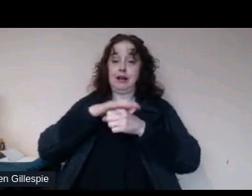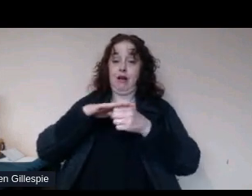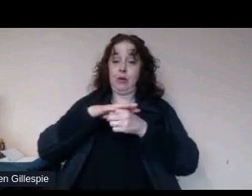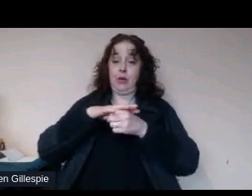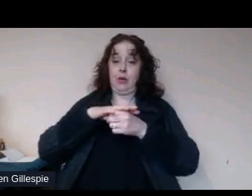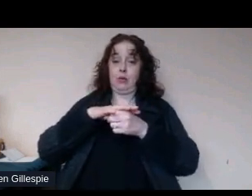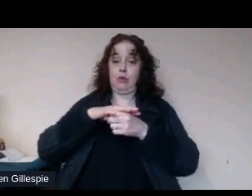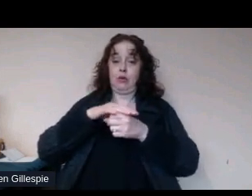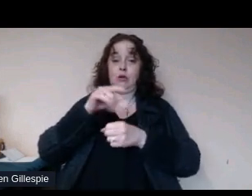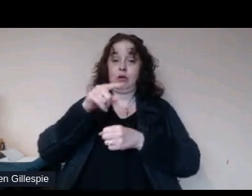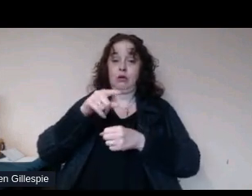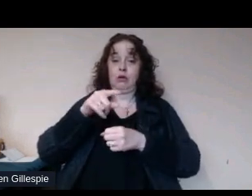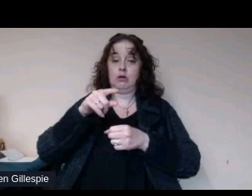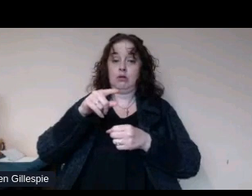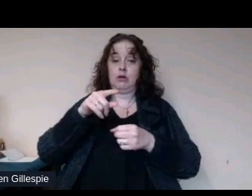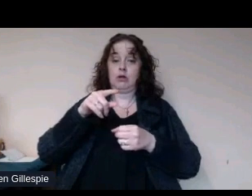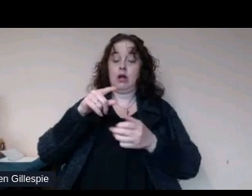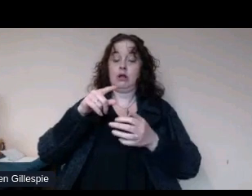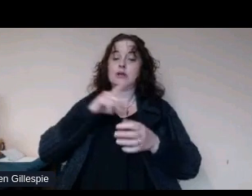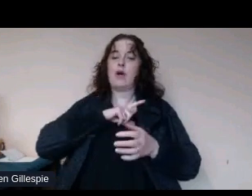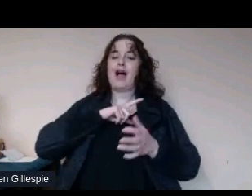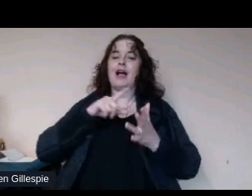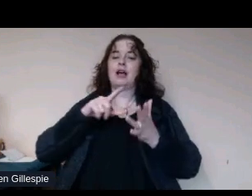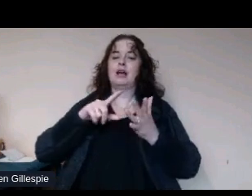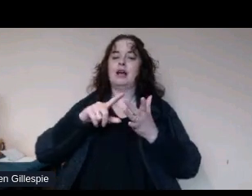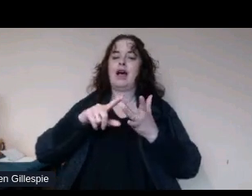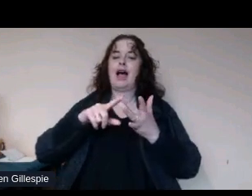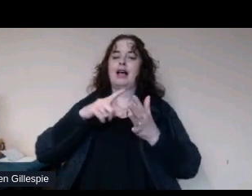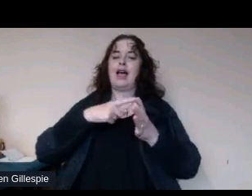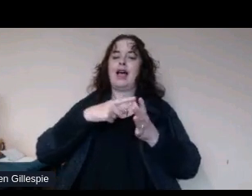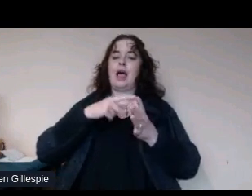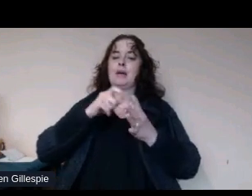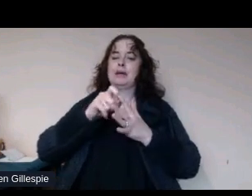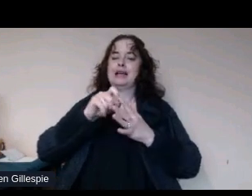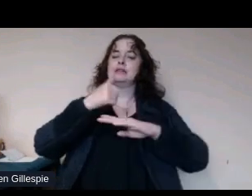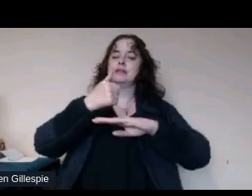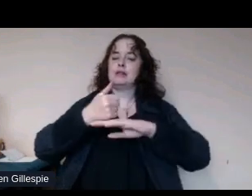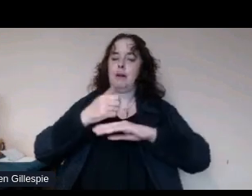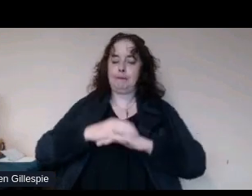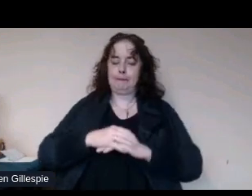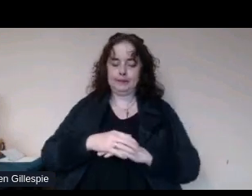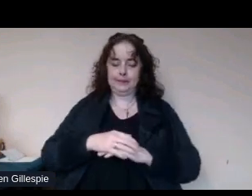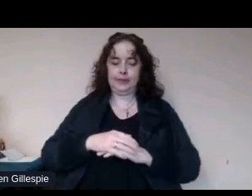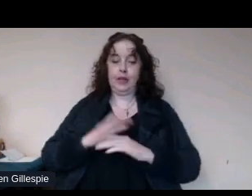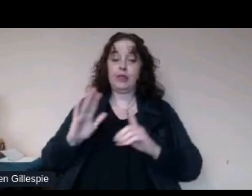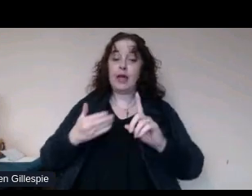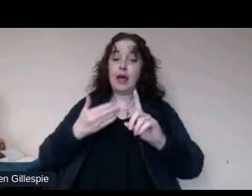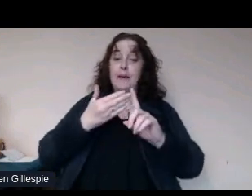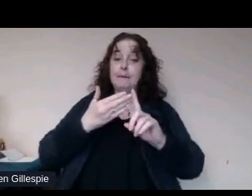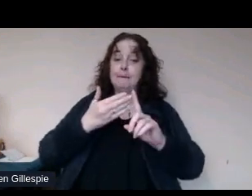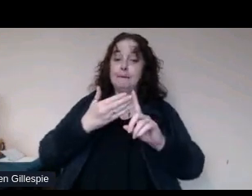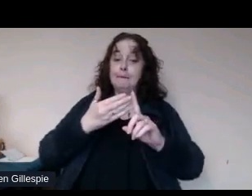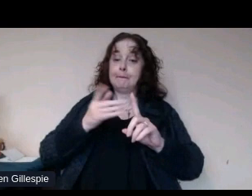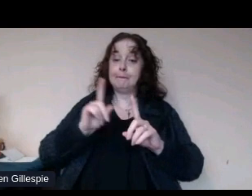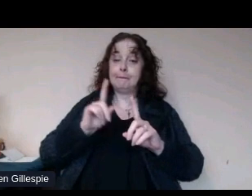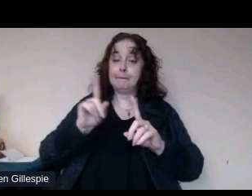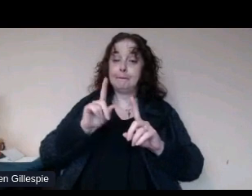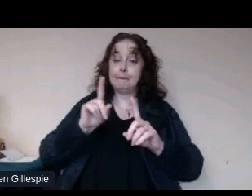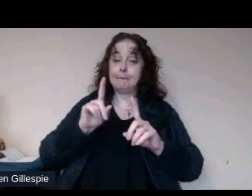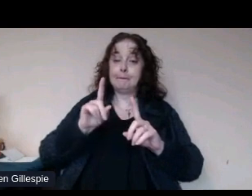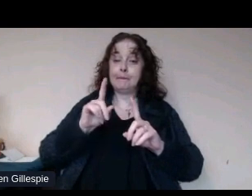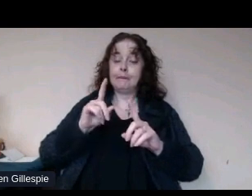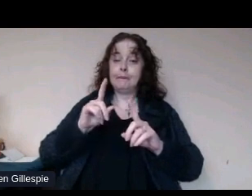where IAAP was founded. The mission of IAAP is to define,